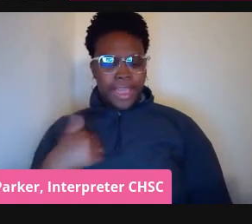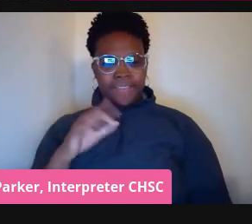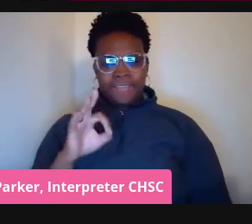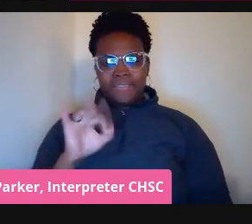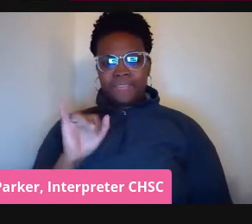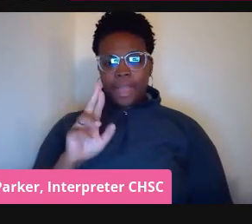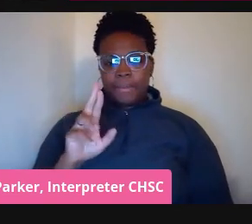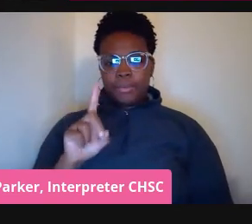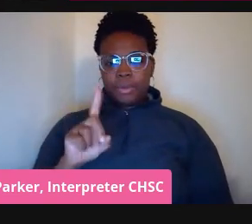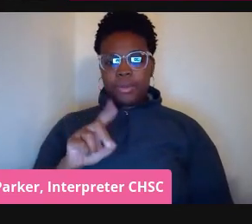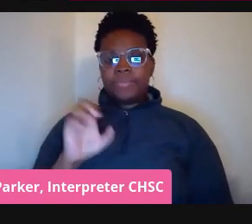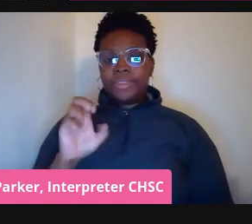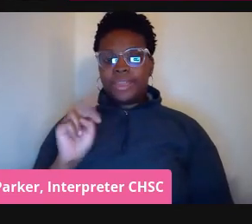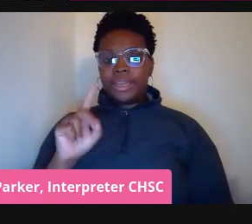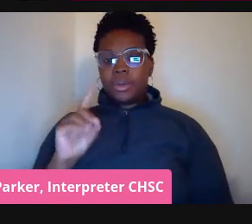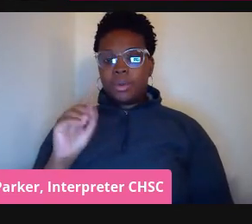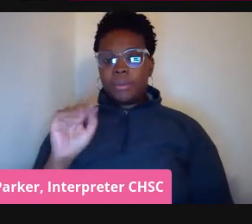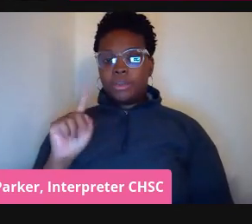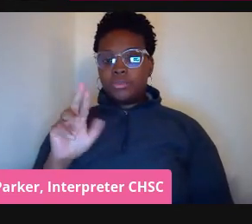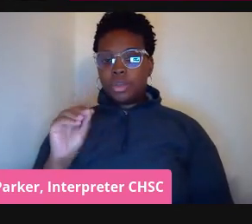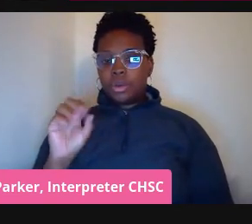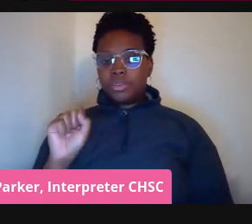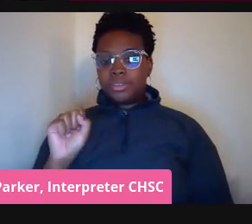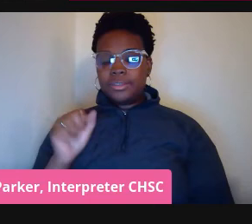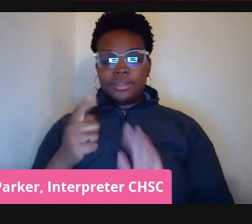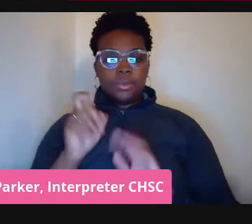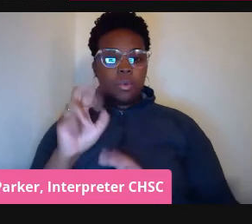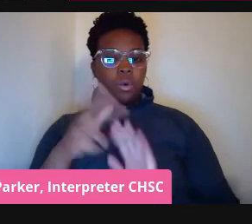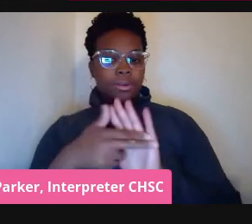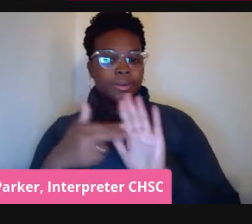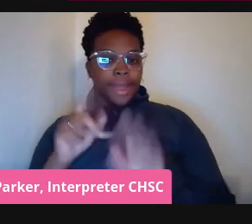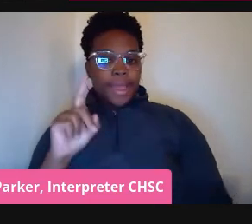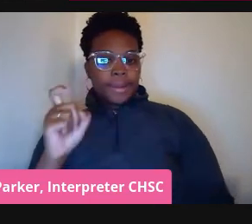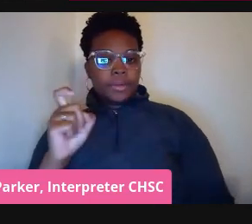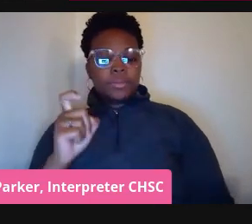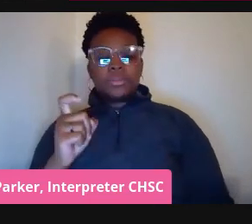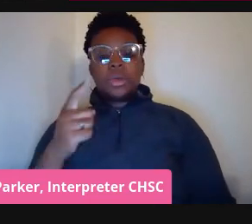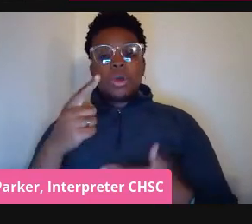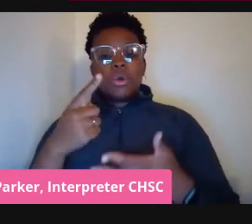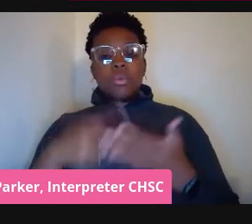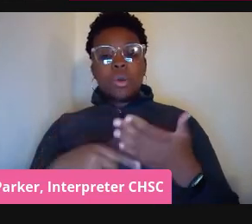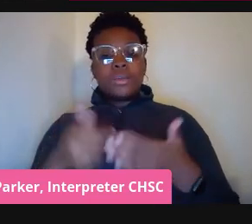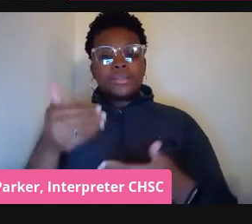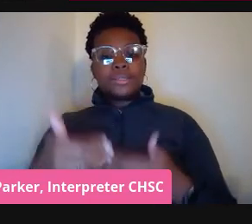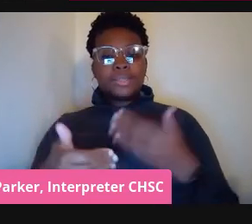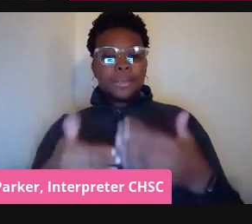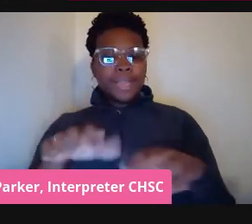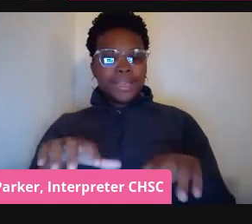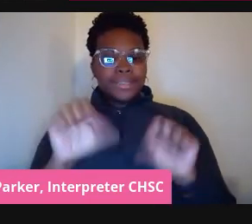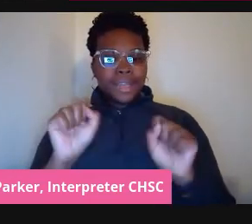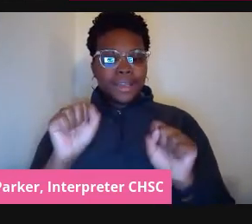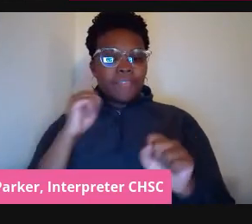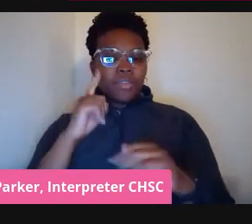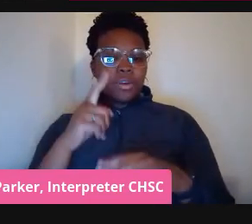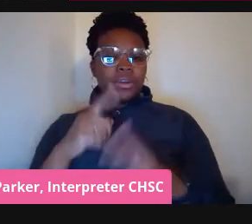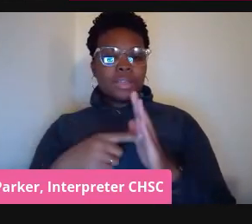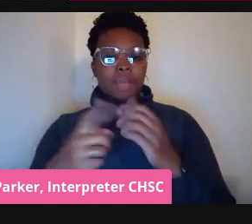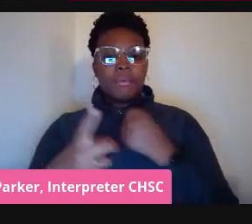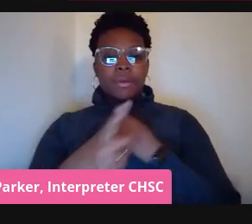endometriosis, or if you have been diagnosed, what are steps you can take on your own, for example, diet preventative